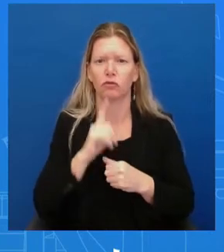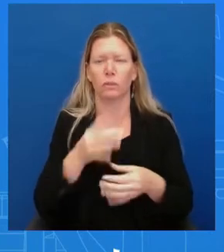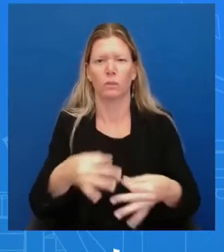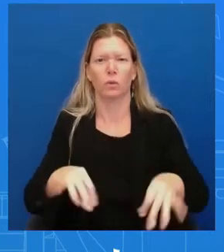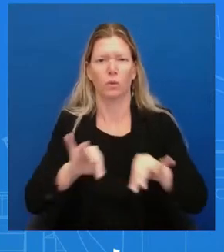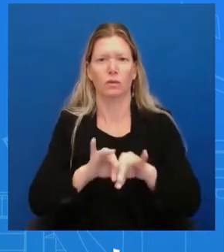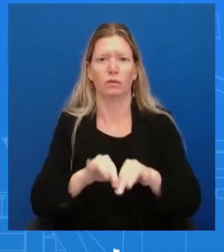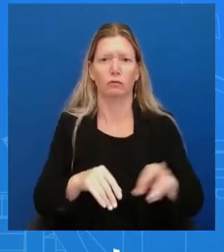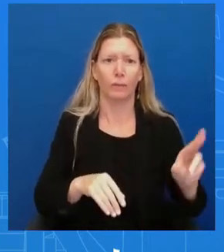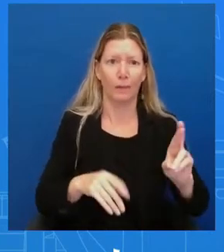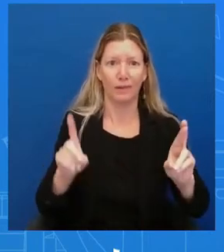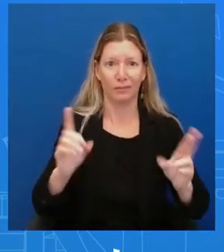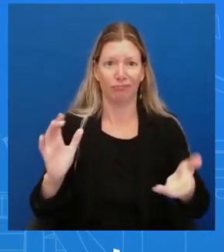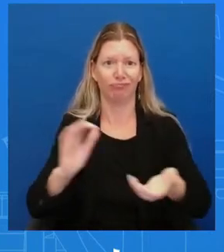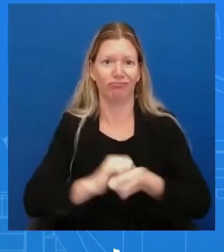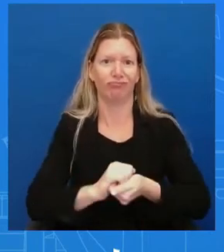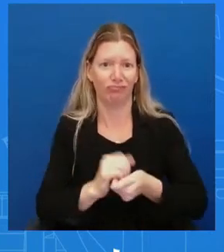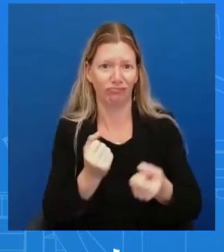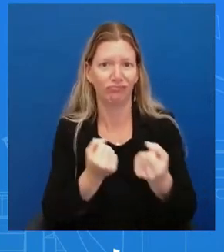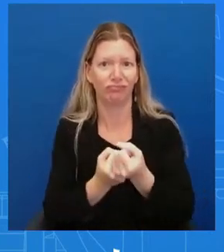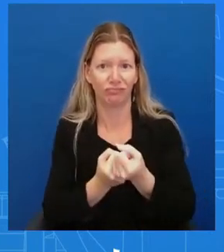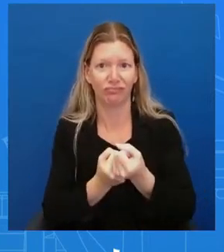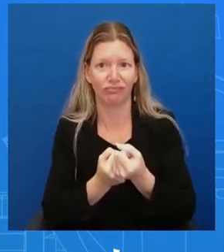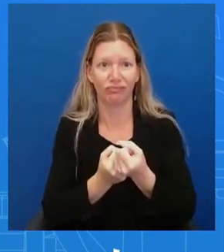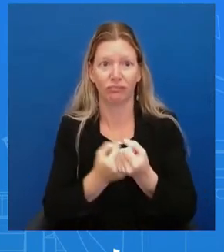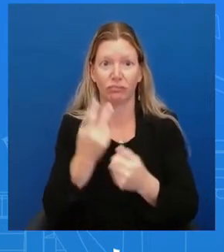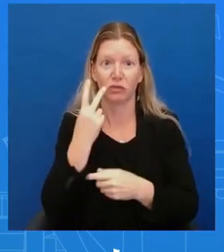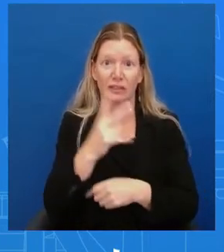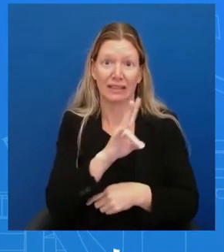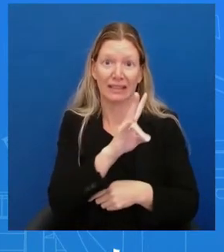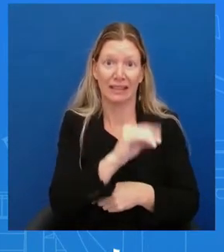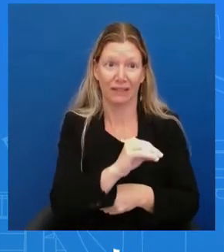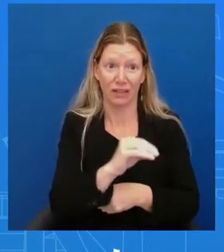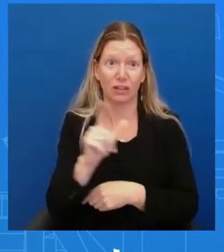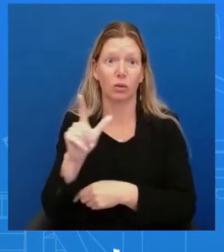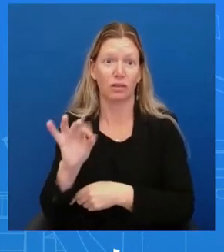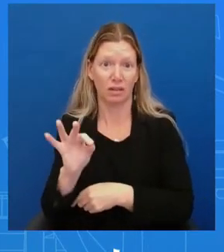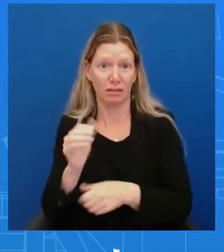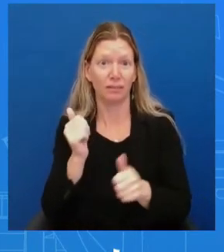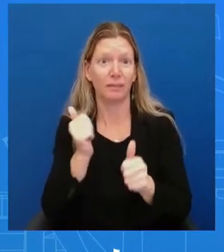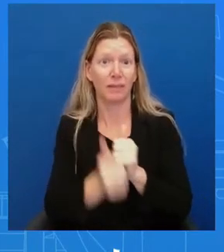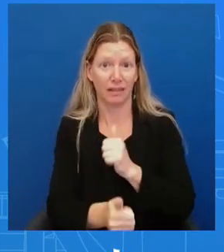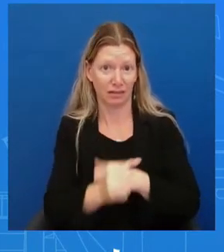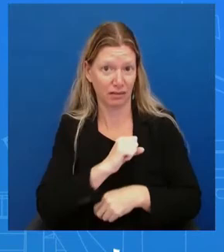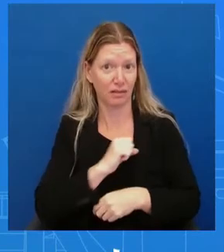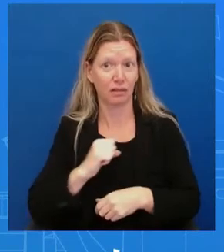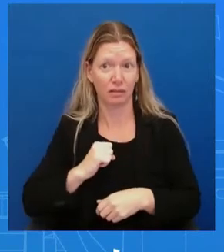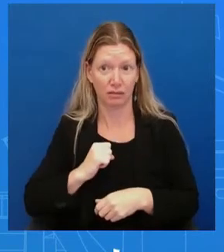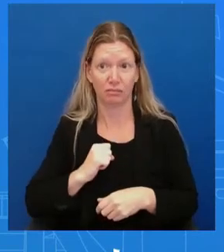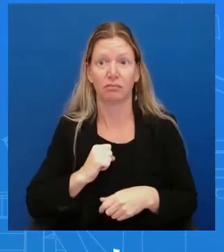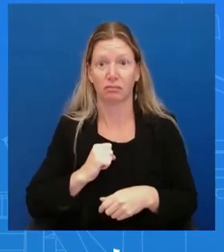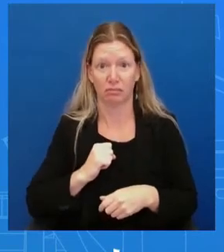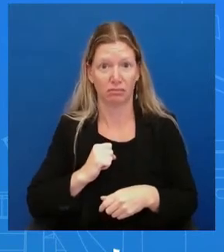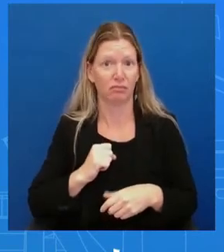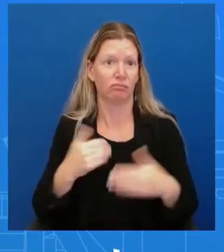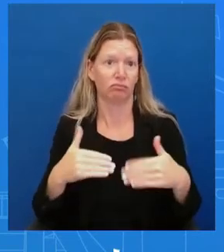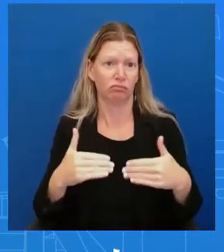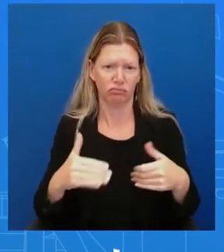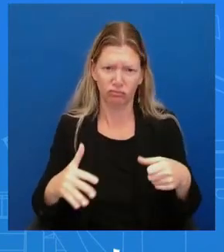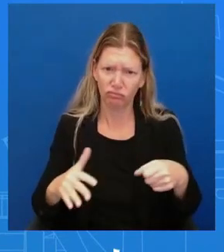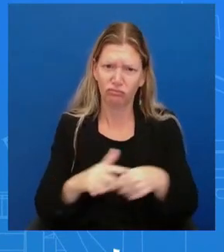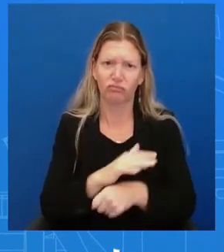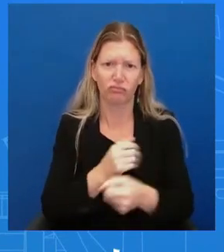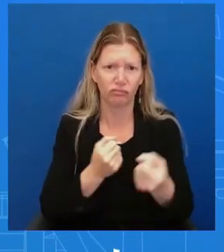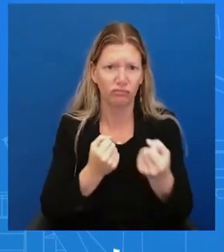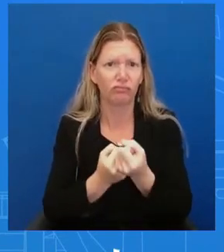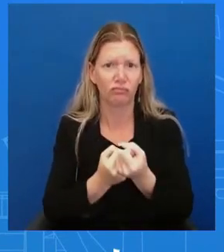70 to 29. It passed out of the Senate. Bipartisan support, overwhelming bipartisan support. We believe it would get overwhelming bipartisan support